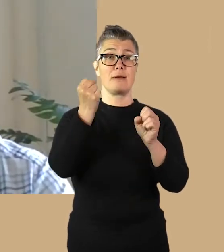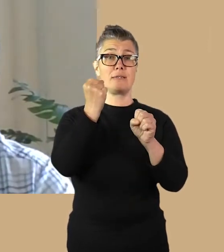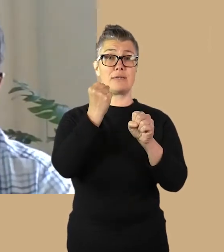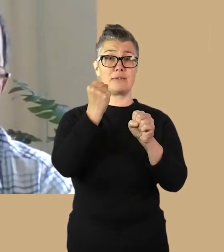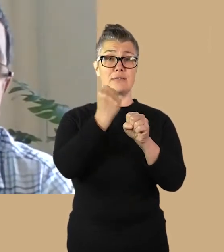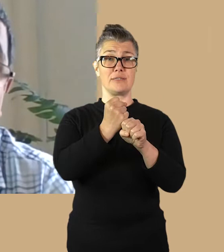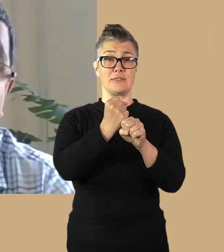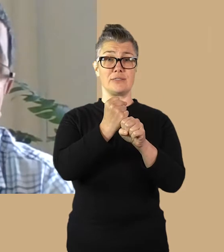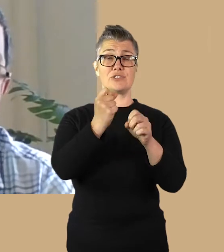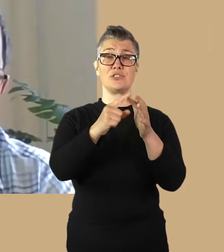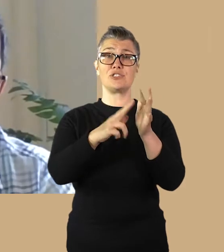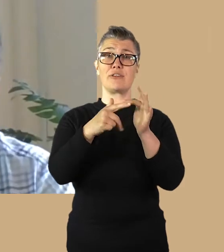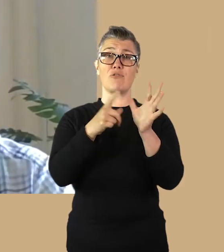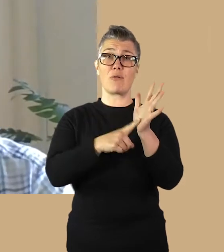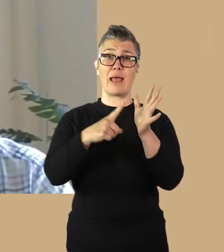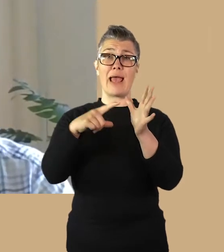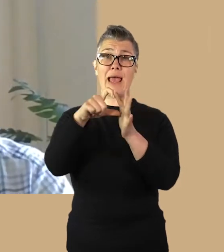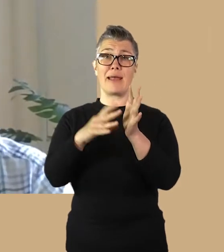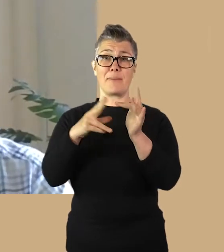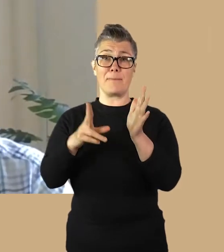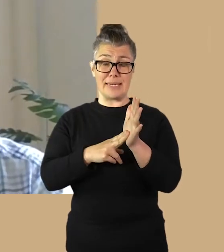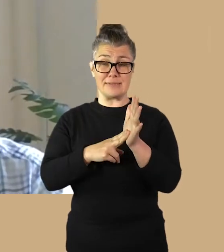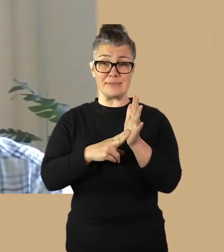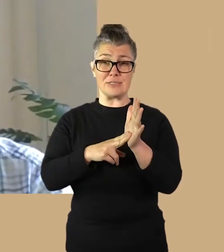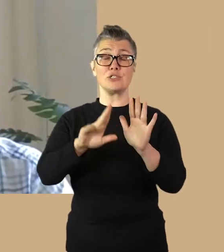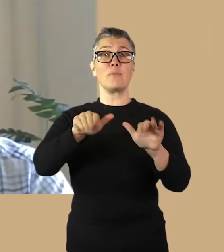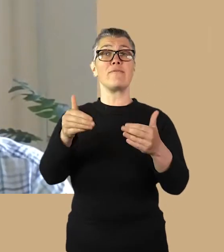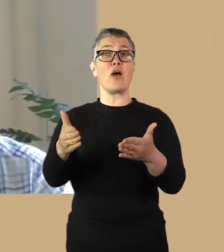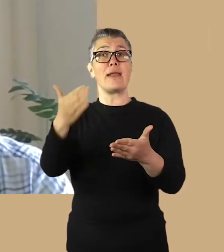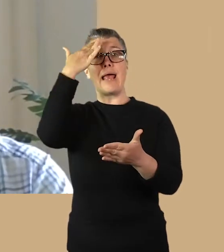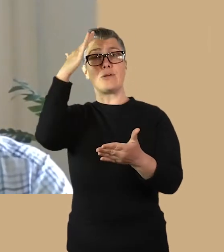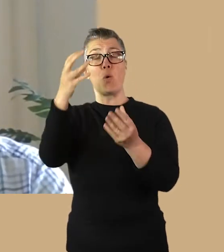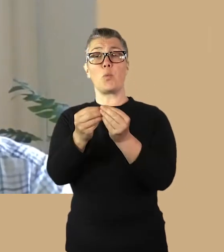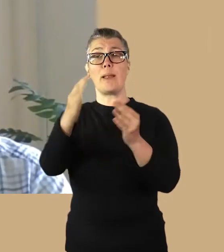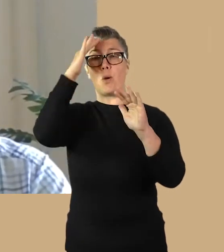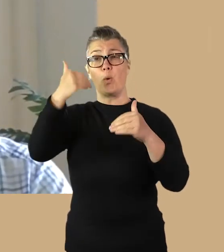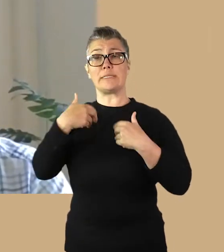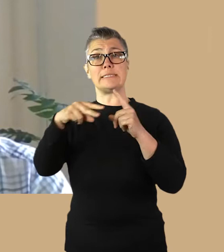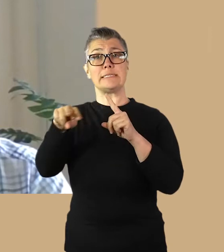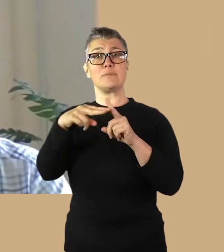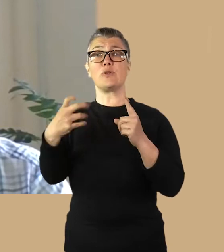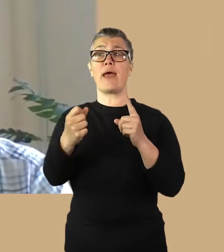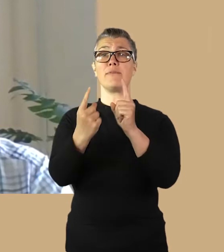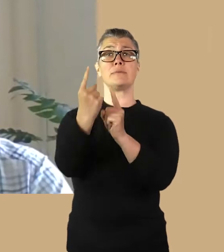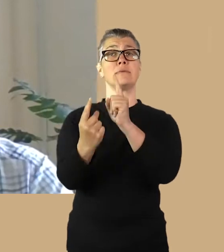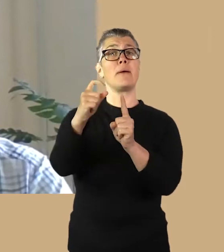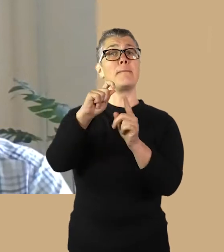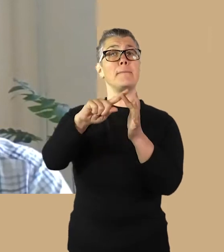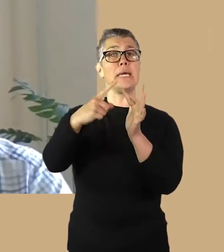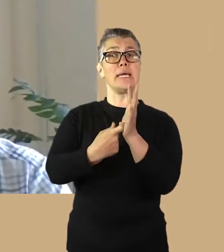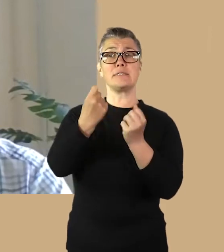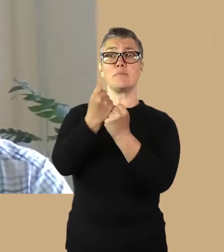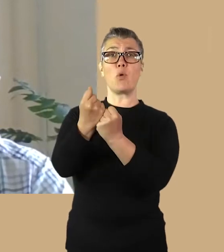the treasurer and general administrator of AU Together, an initiative to provide adults on autism spectrum a space